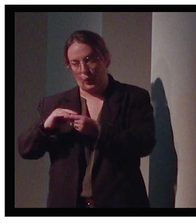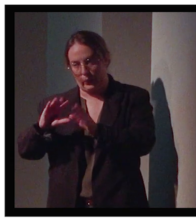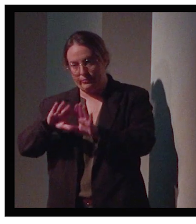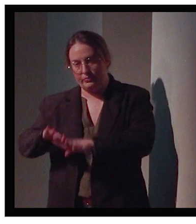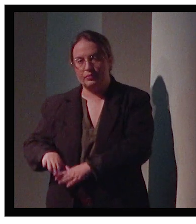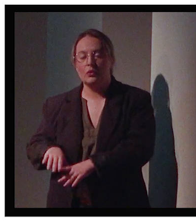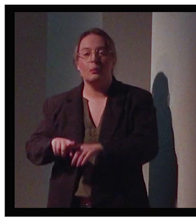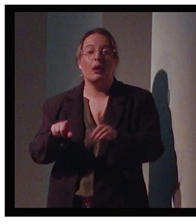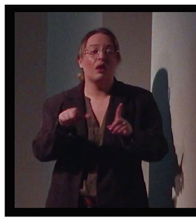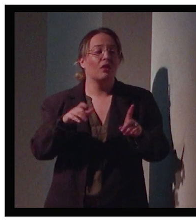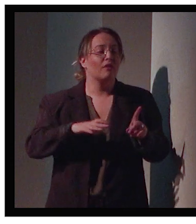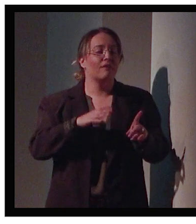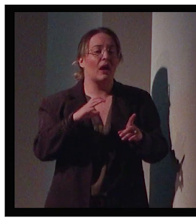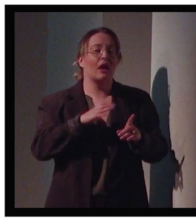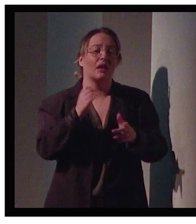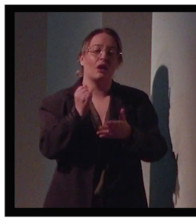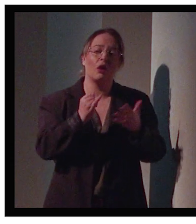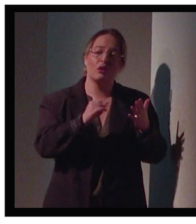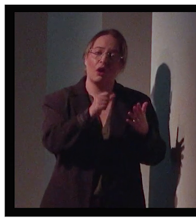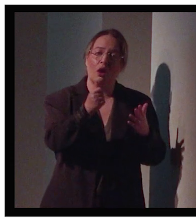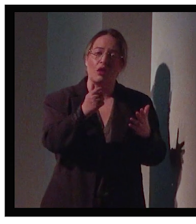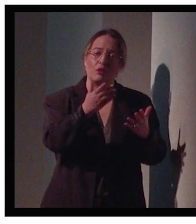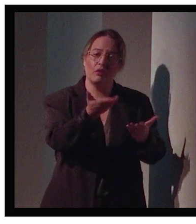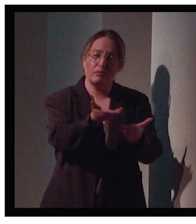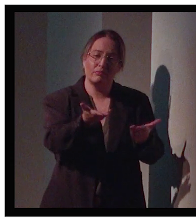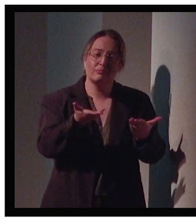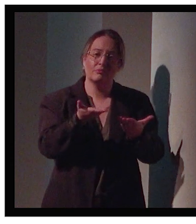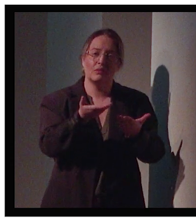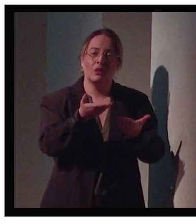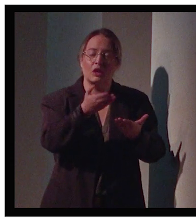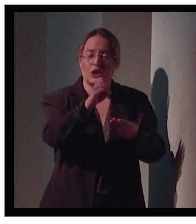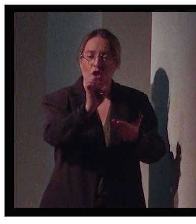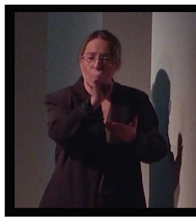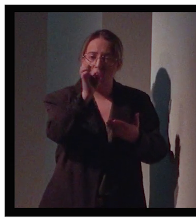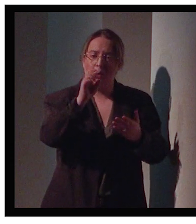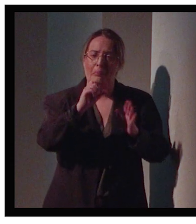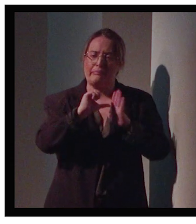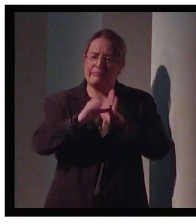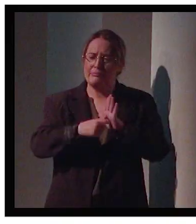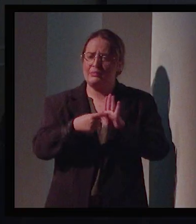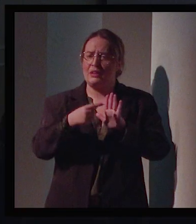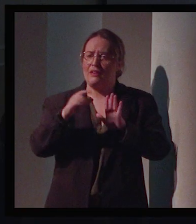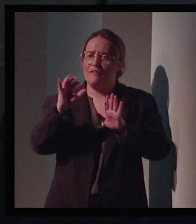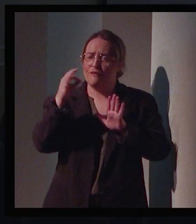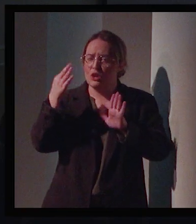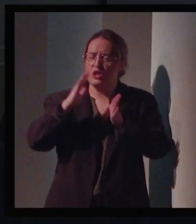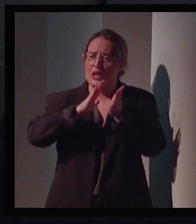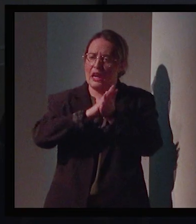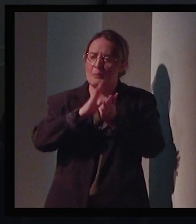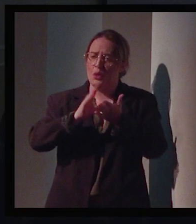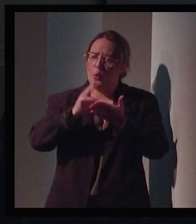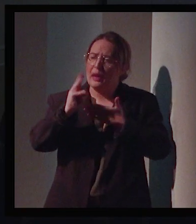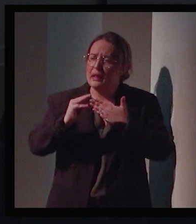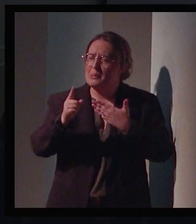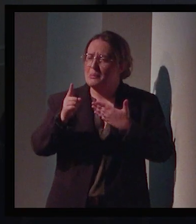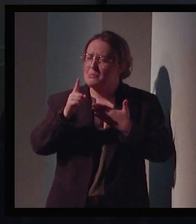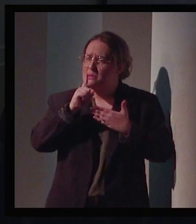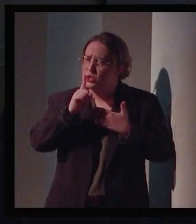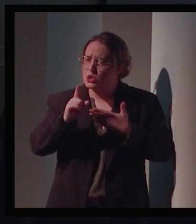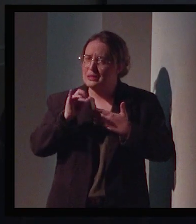schools established elsewhere in Europe emulated the French Academy's curriculum, ensuring that the style it produced